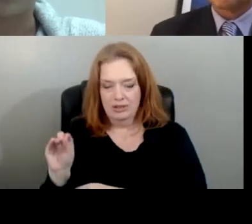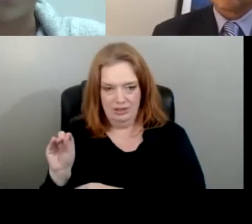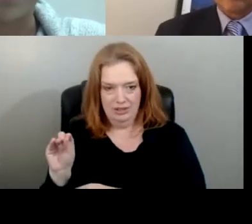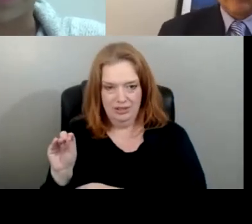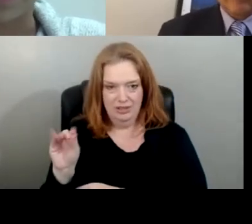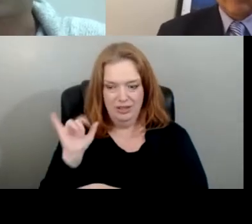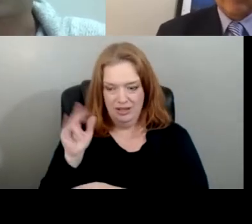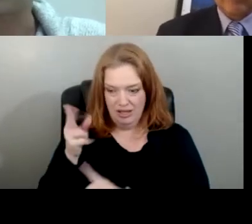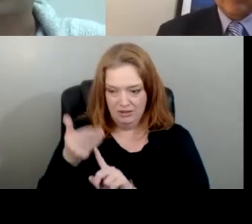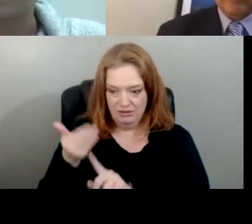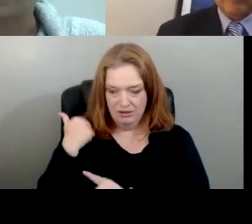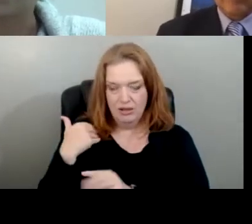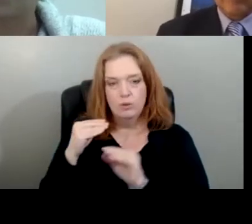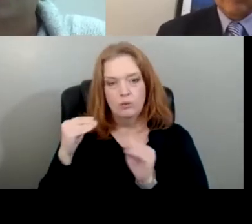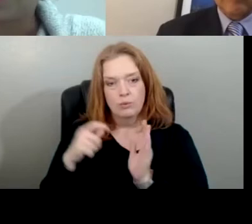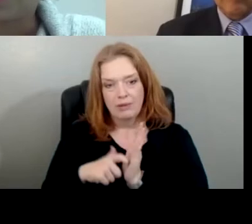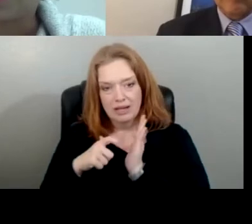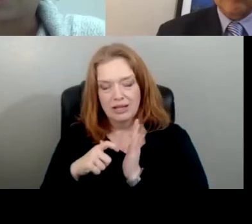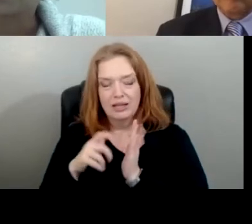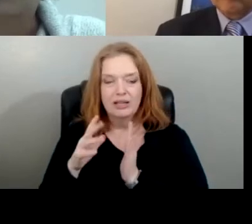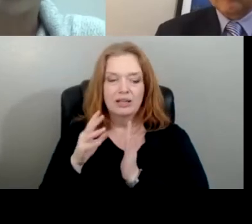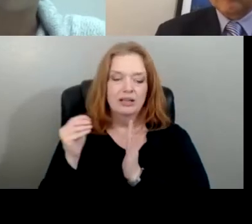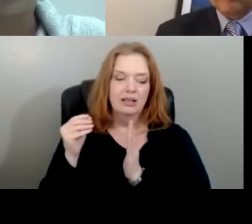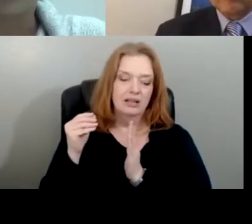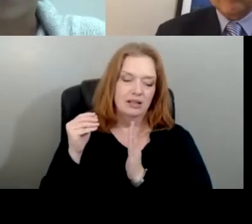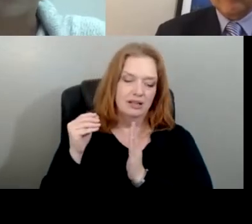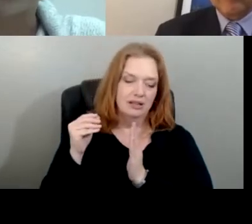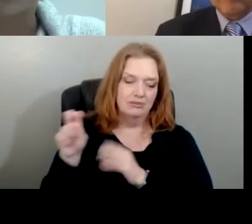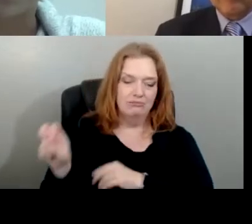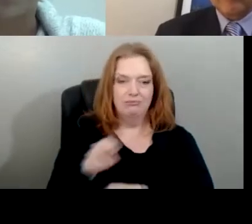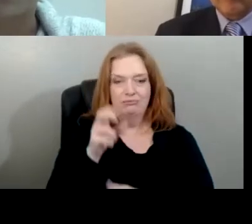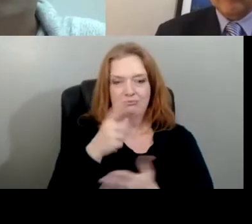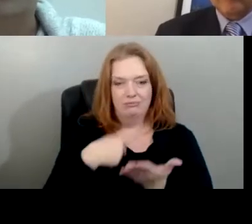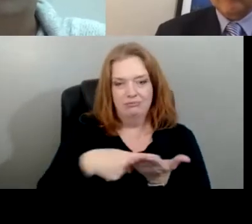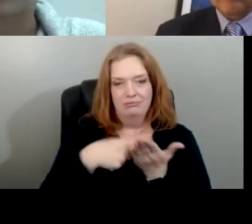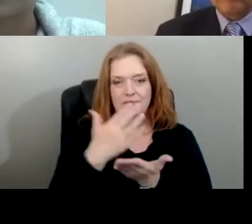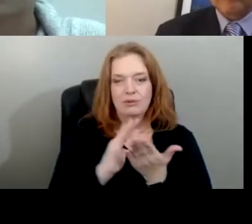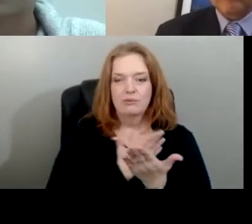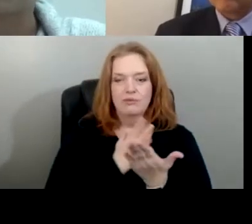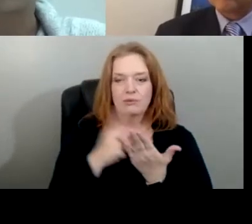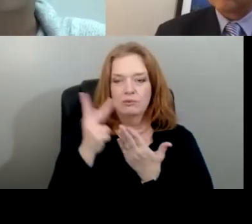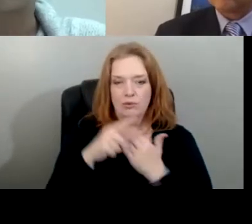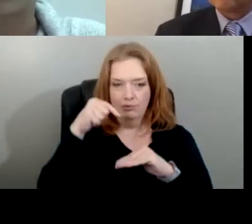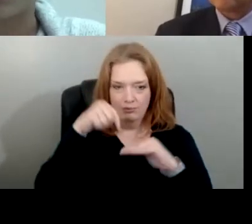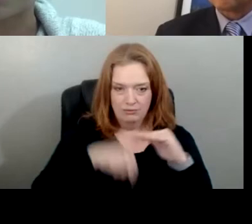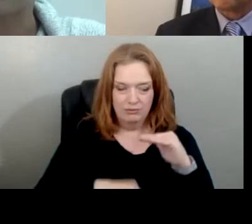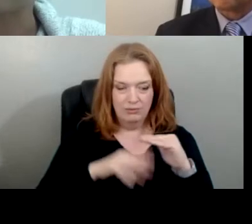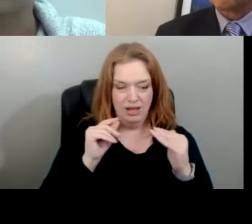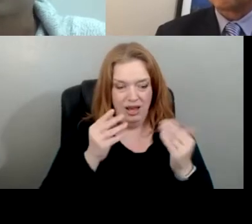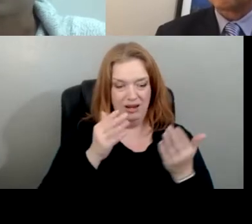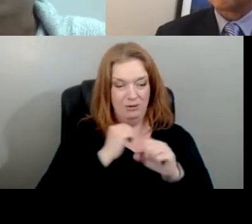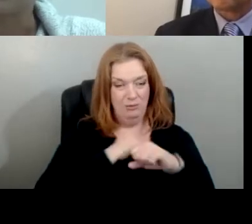being unmandated, and then getting into some of our programs and the lack of protections that we